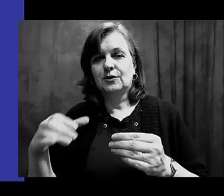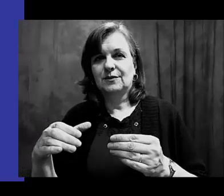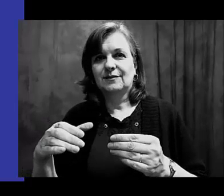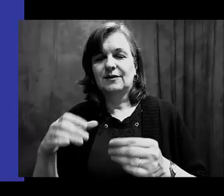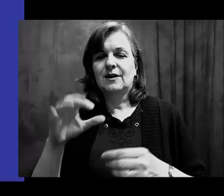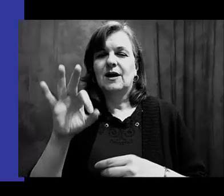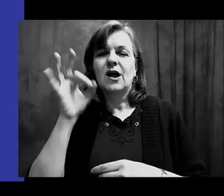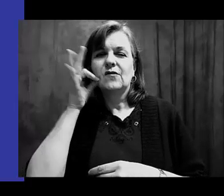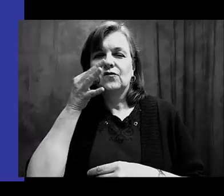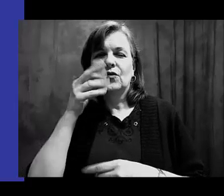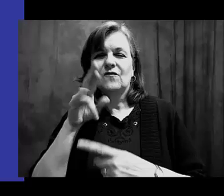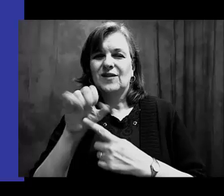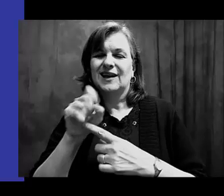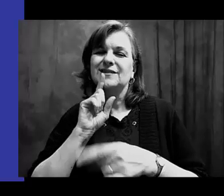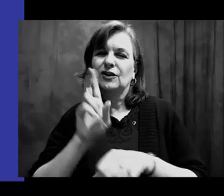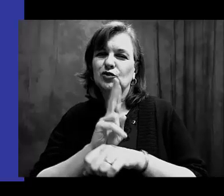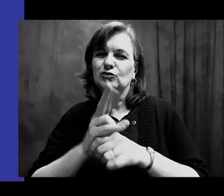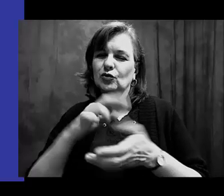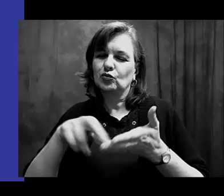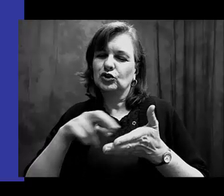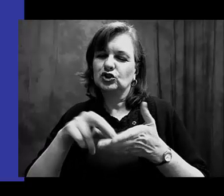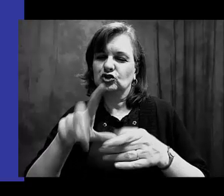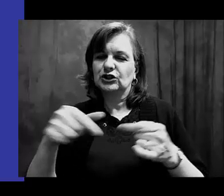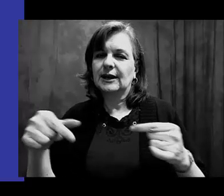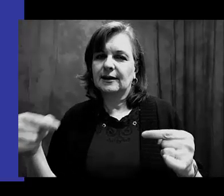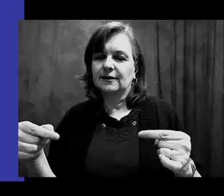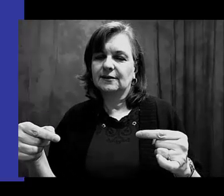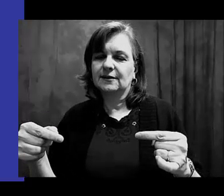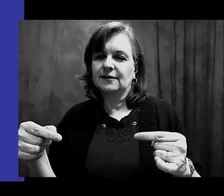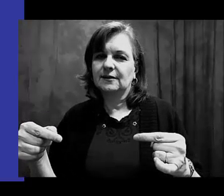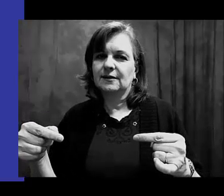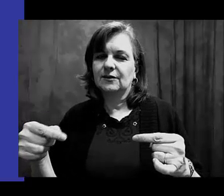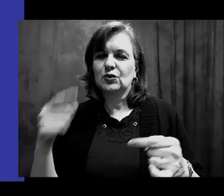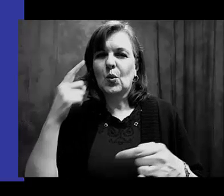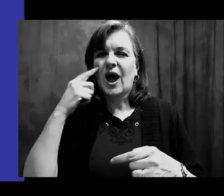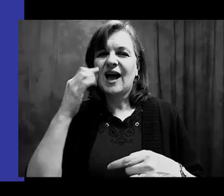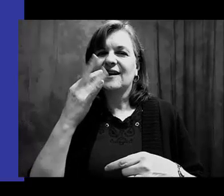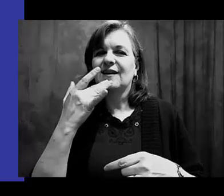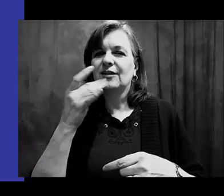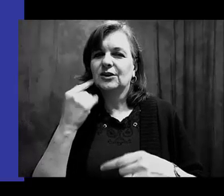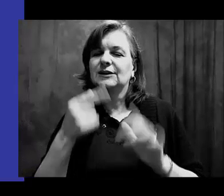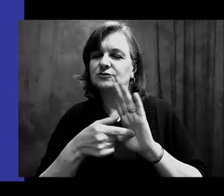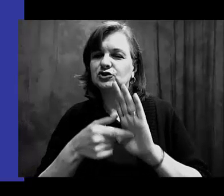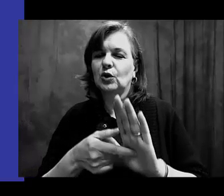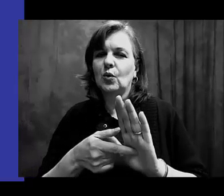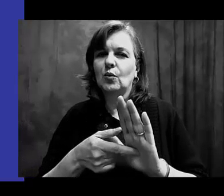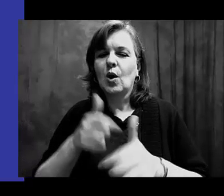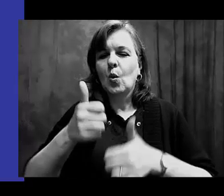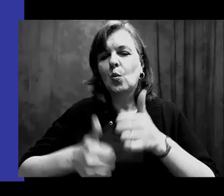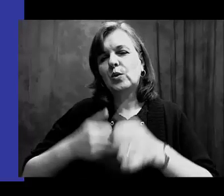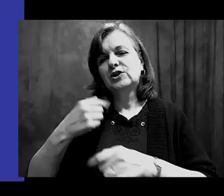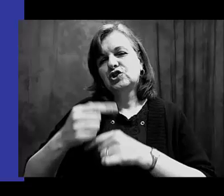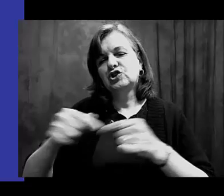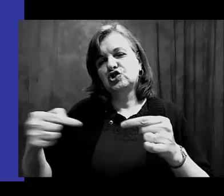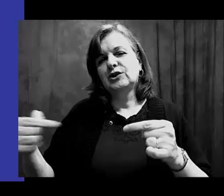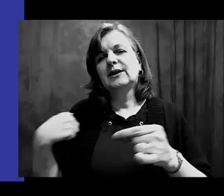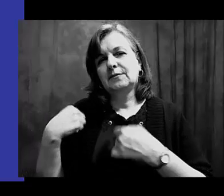genetics, we can look at eye color as an indicator of whether or not particular genes have been inherited.